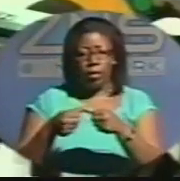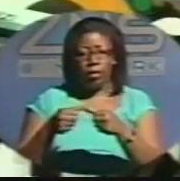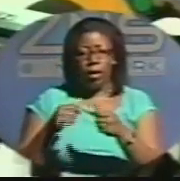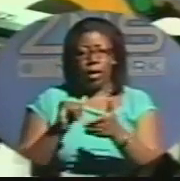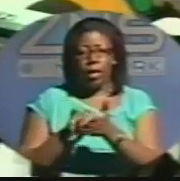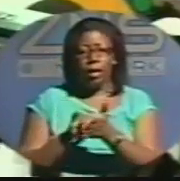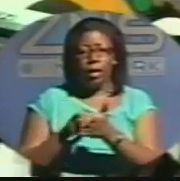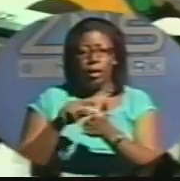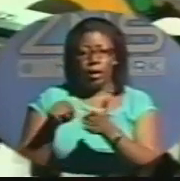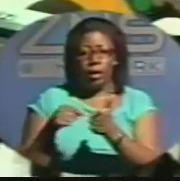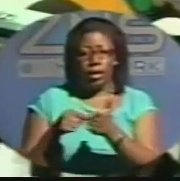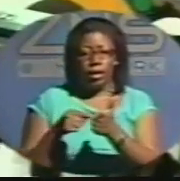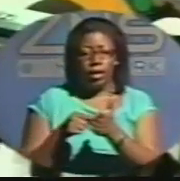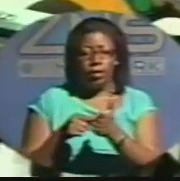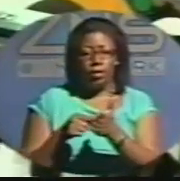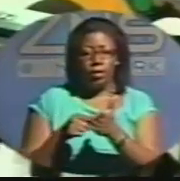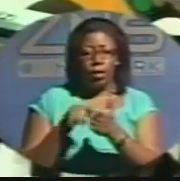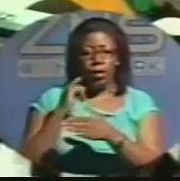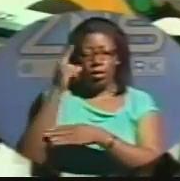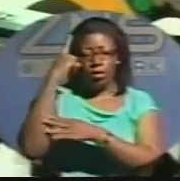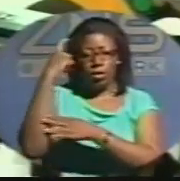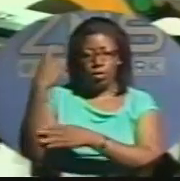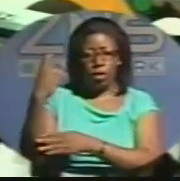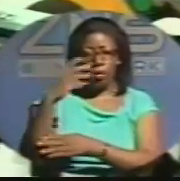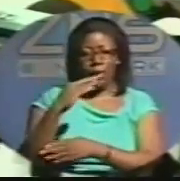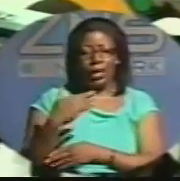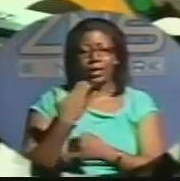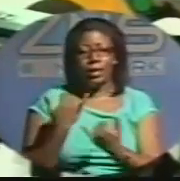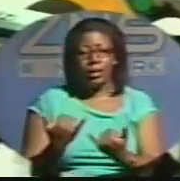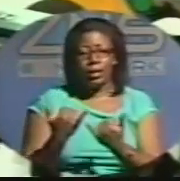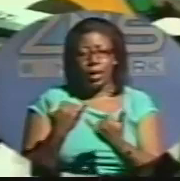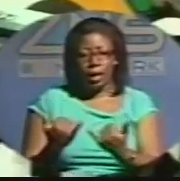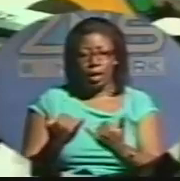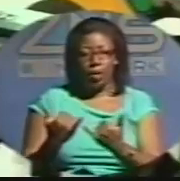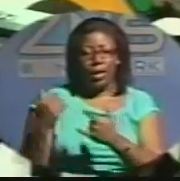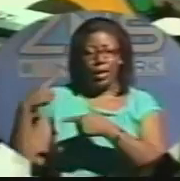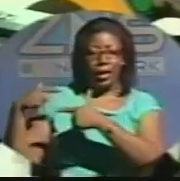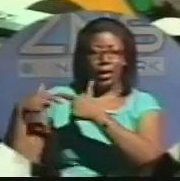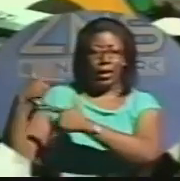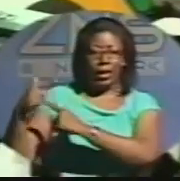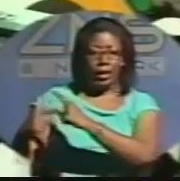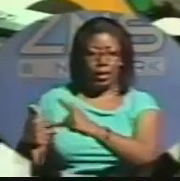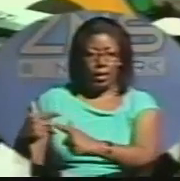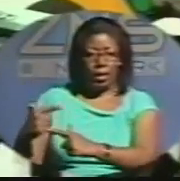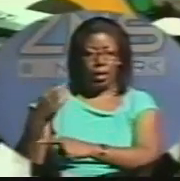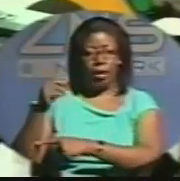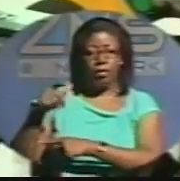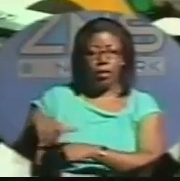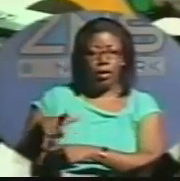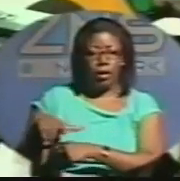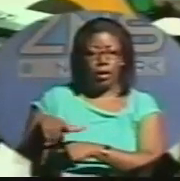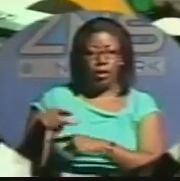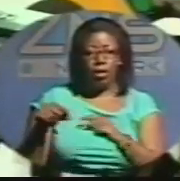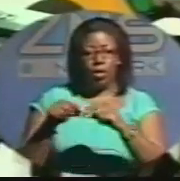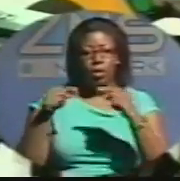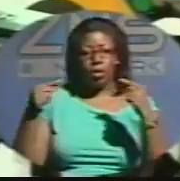this was the dream and now the legacy of the late,